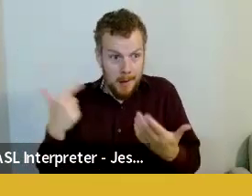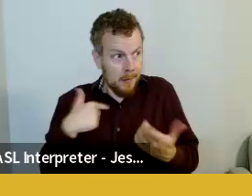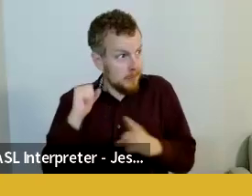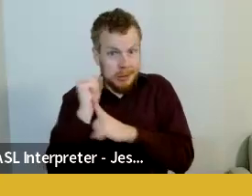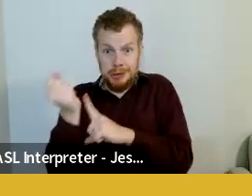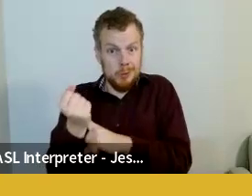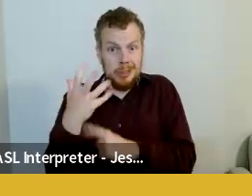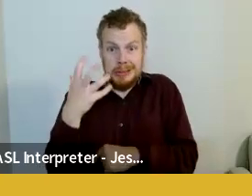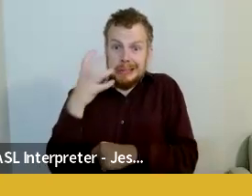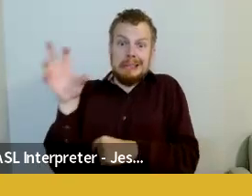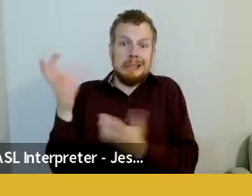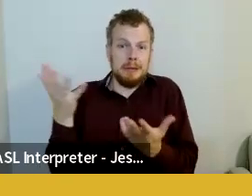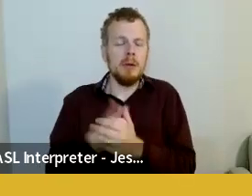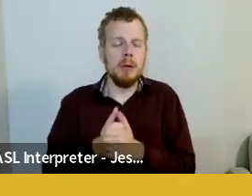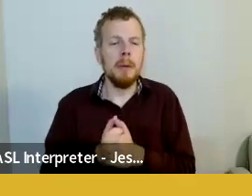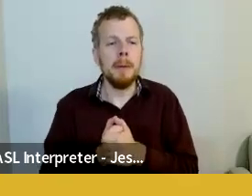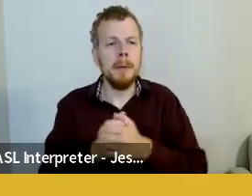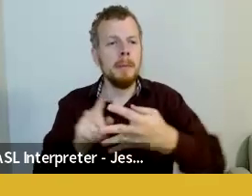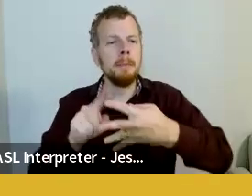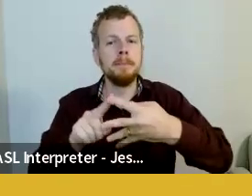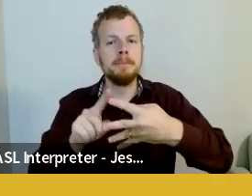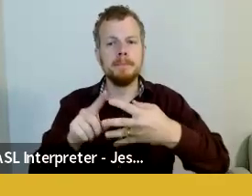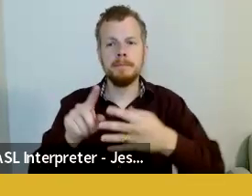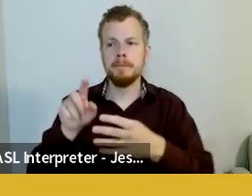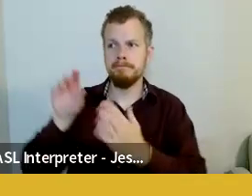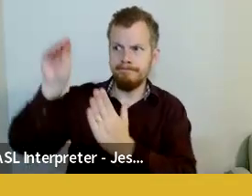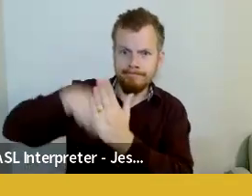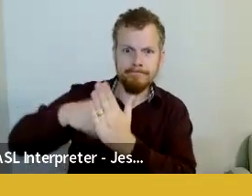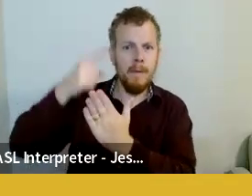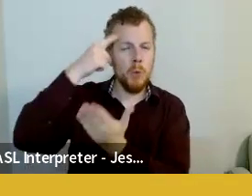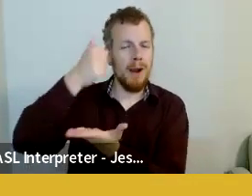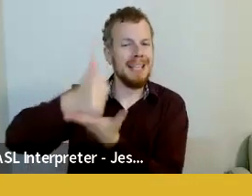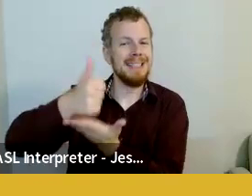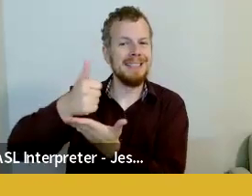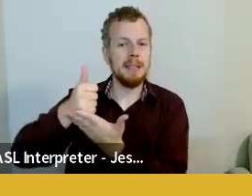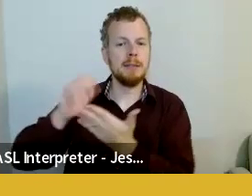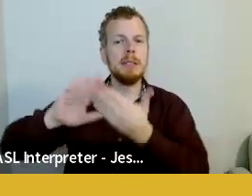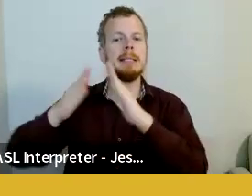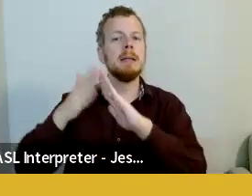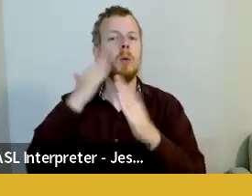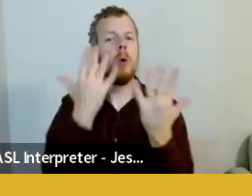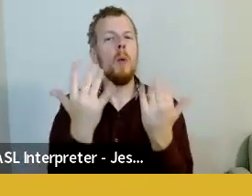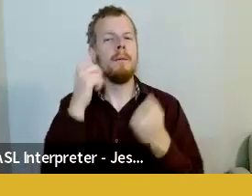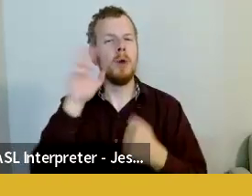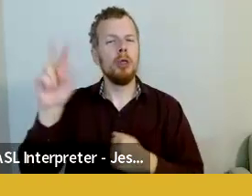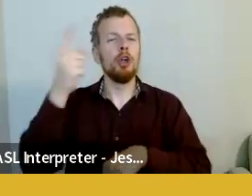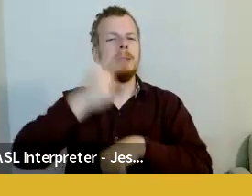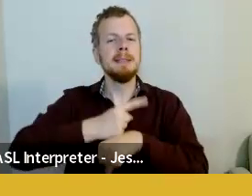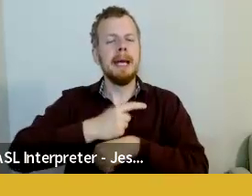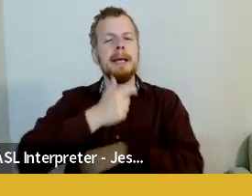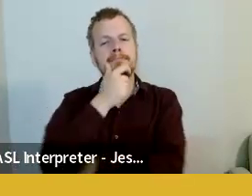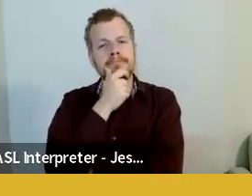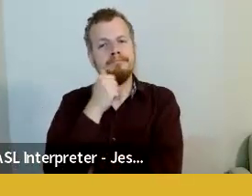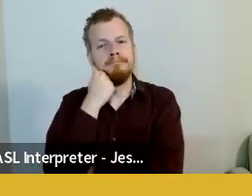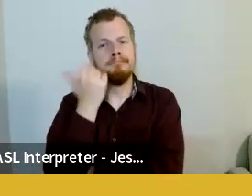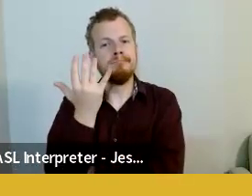situation. The first thing to occur would just be applying for assistance. This gives the city's 30 days, a 30-day window of protection from water shutoffs to